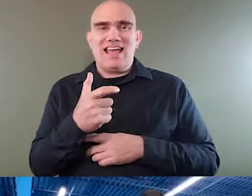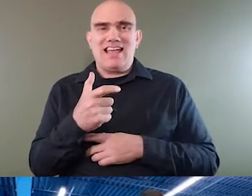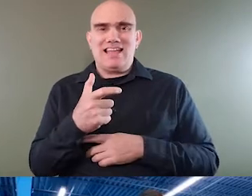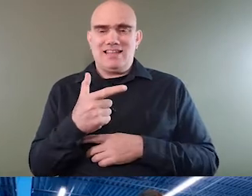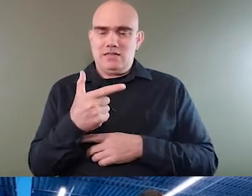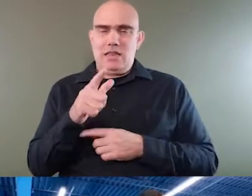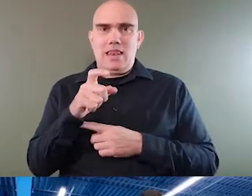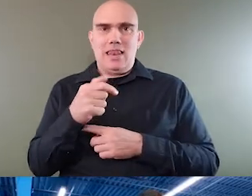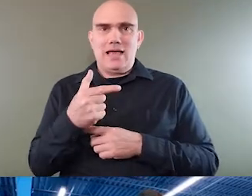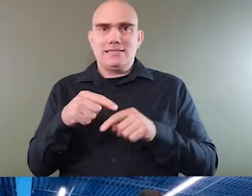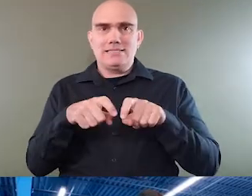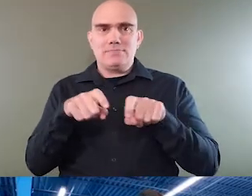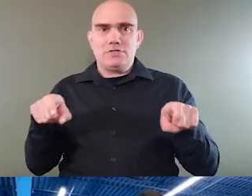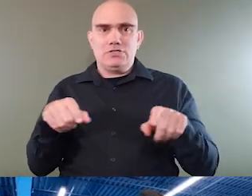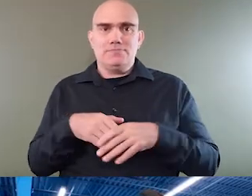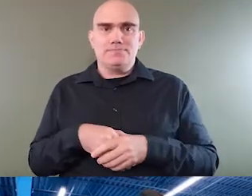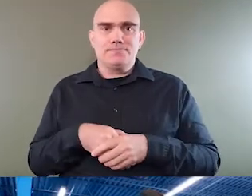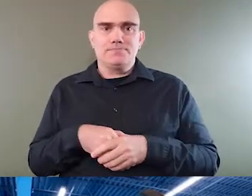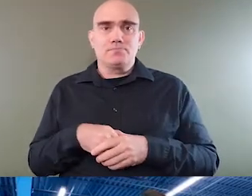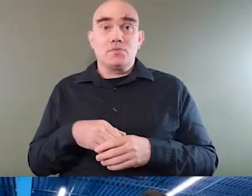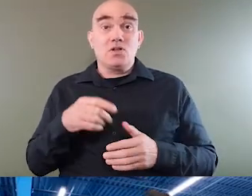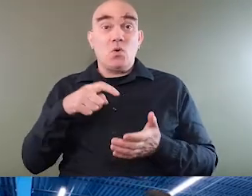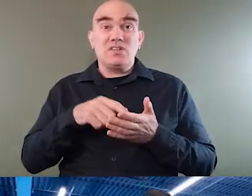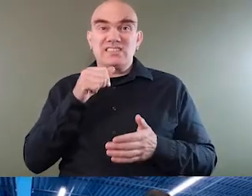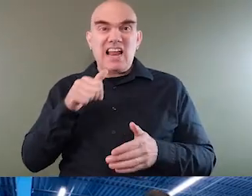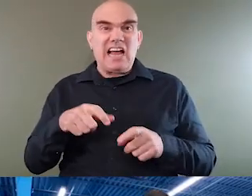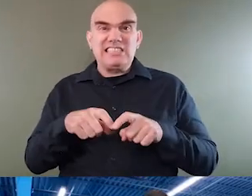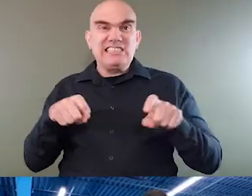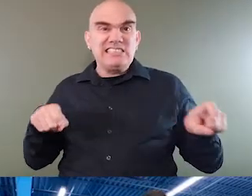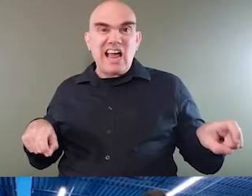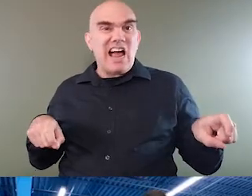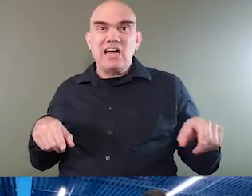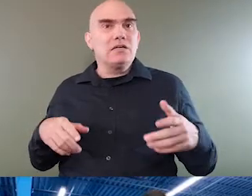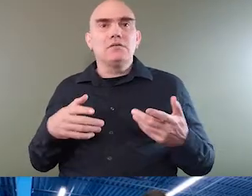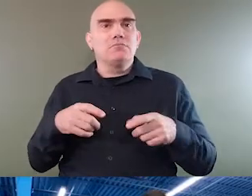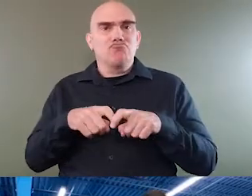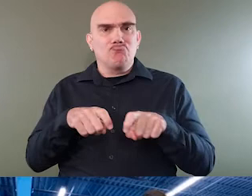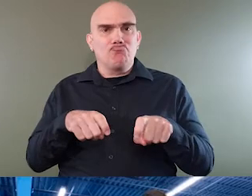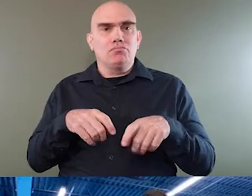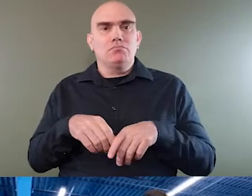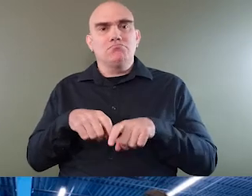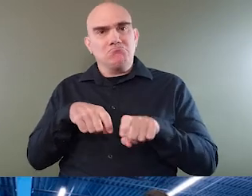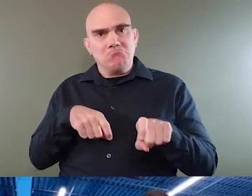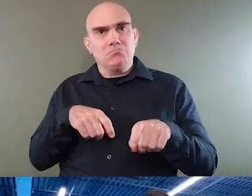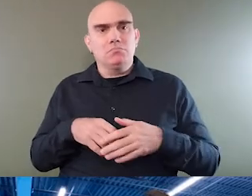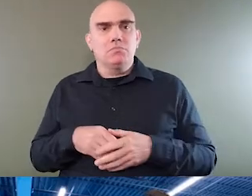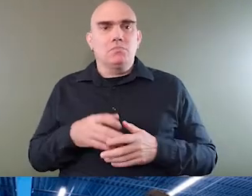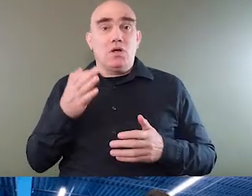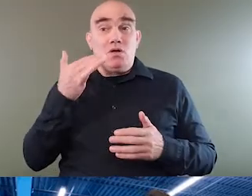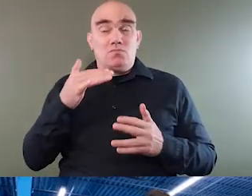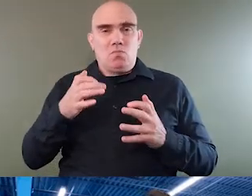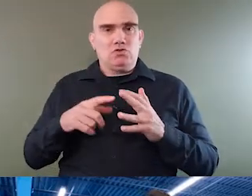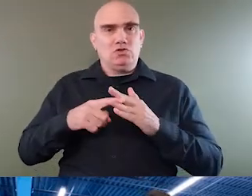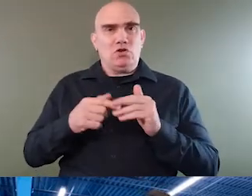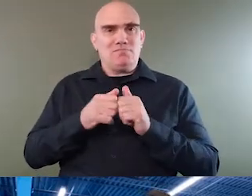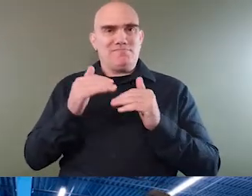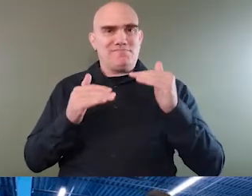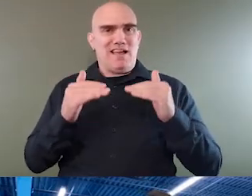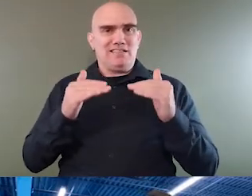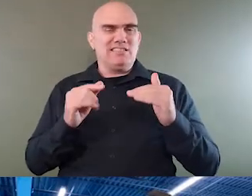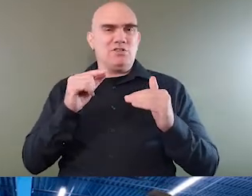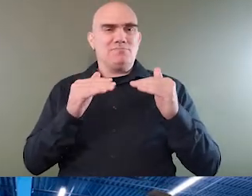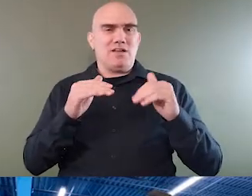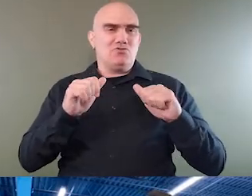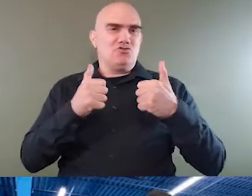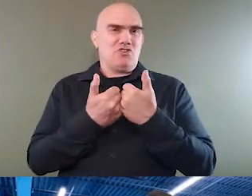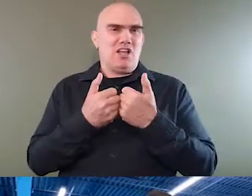And notice this is not a big lunge for either of us. This is just a little step because we're gonna begin with a balance, a little balance challenge